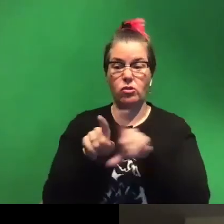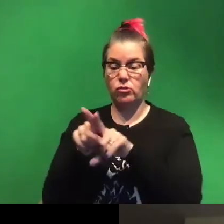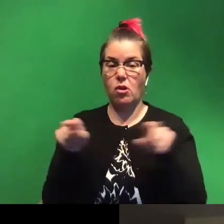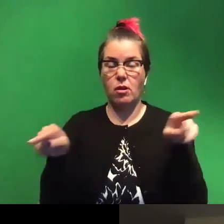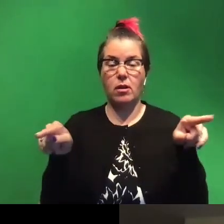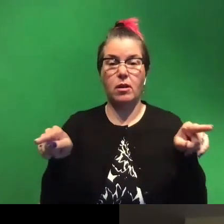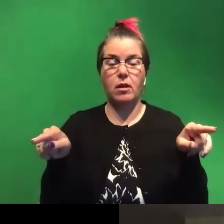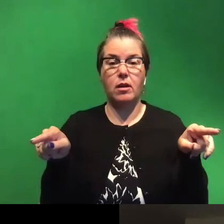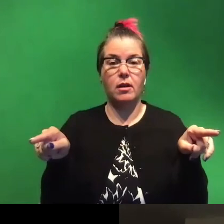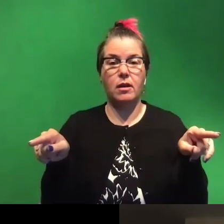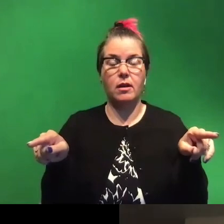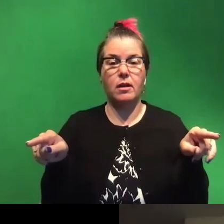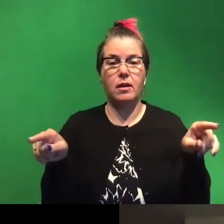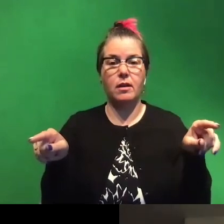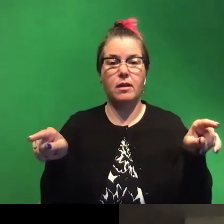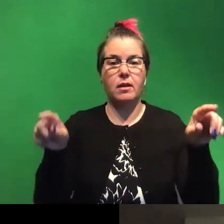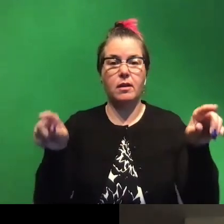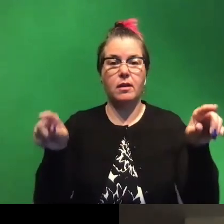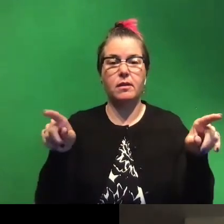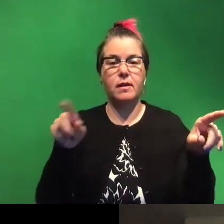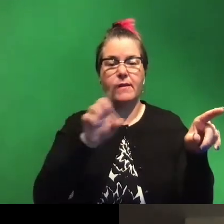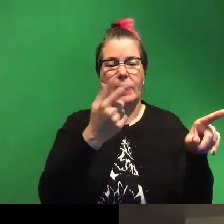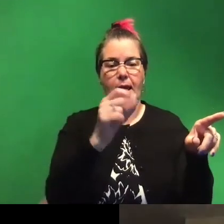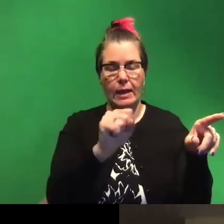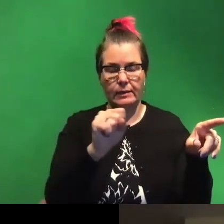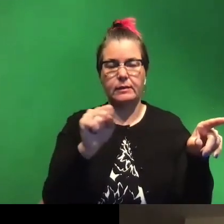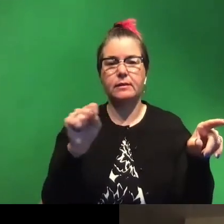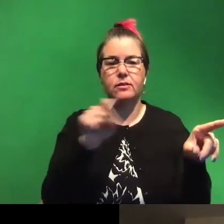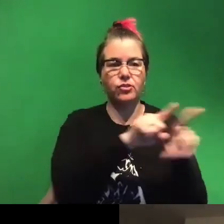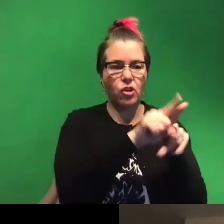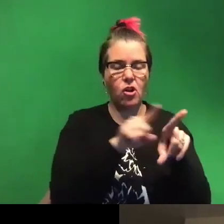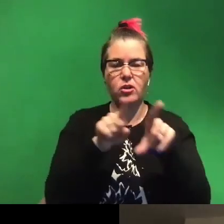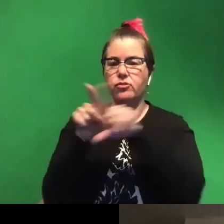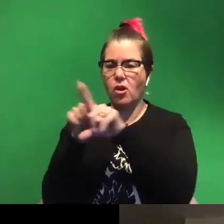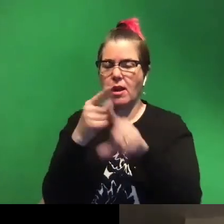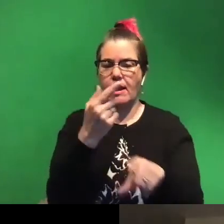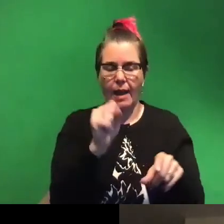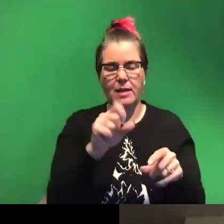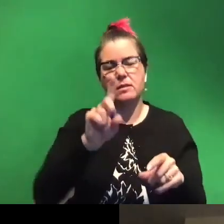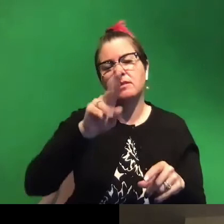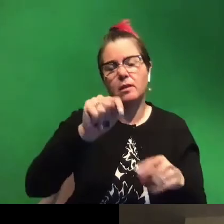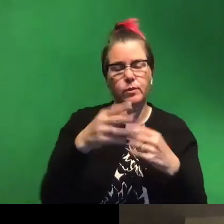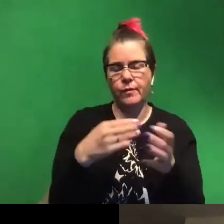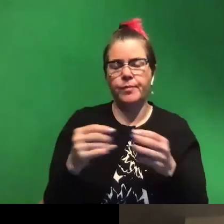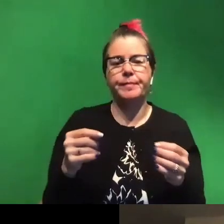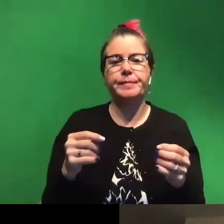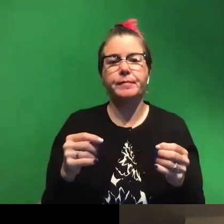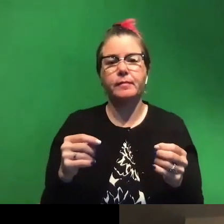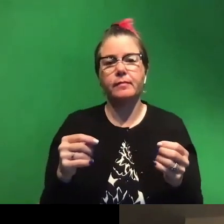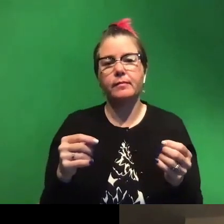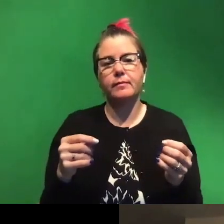they couldn't, here there's gas, star, gas, or dust.